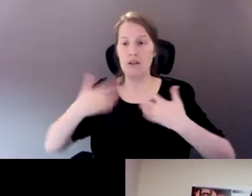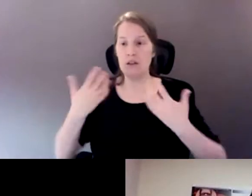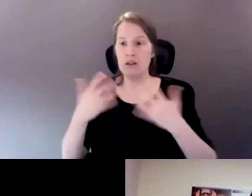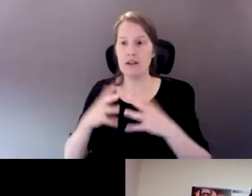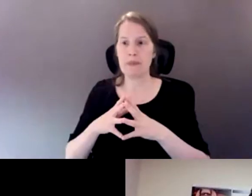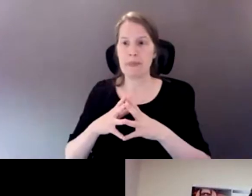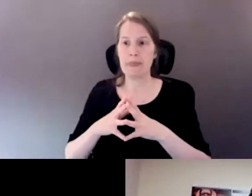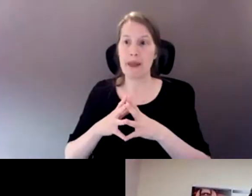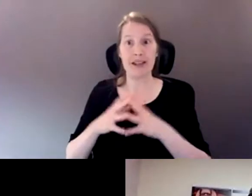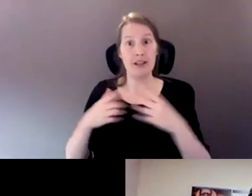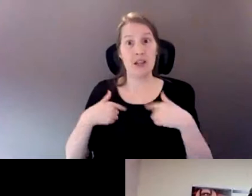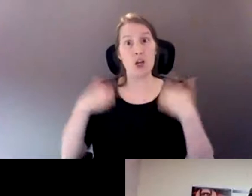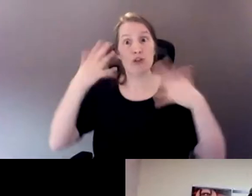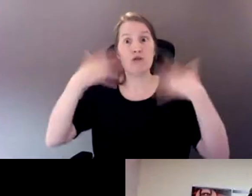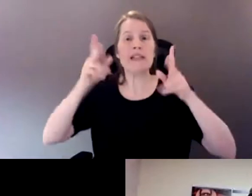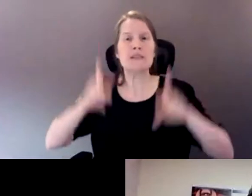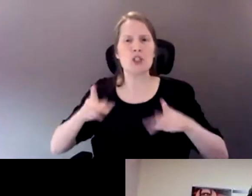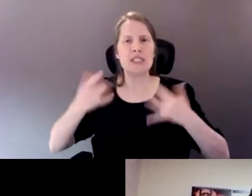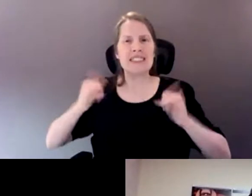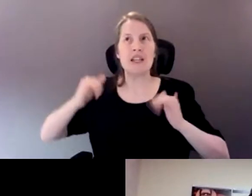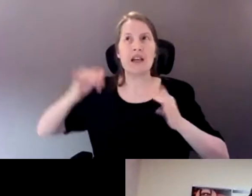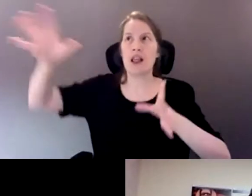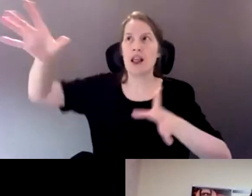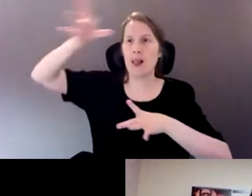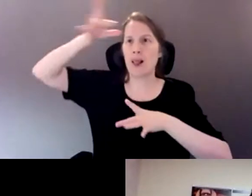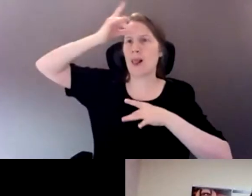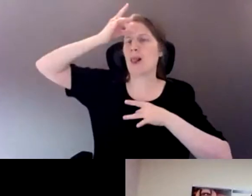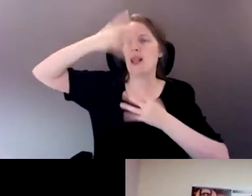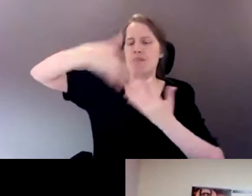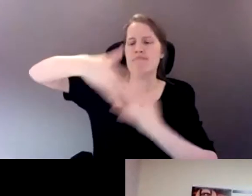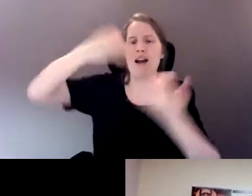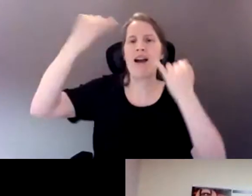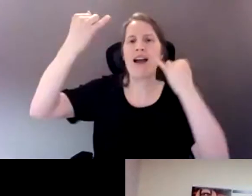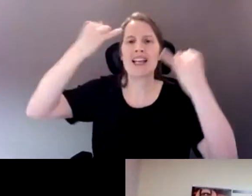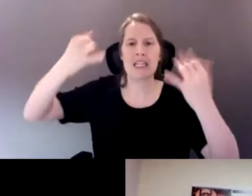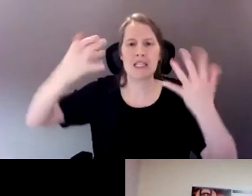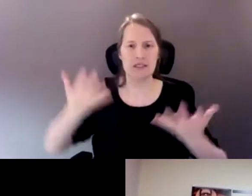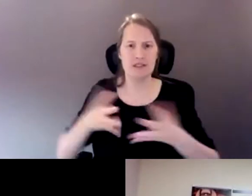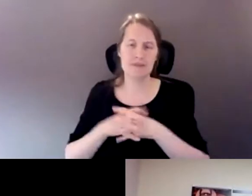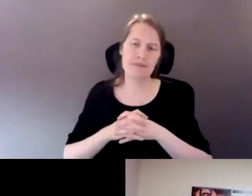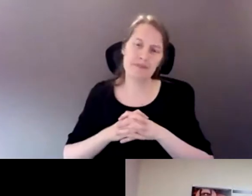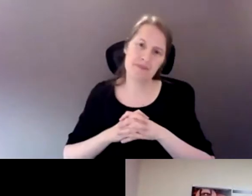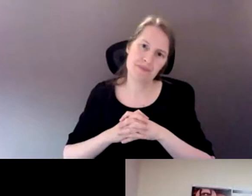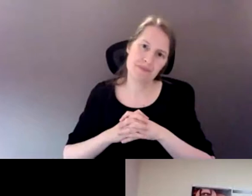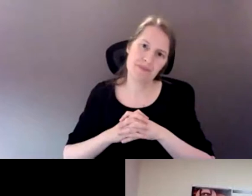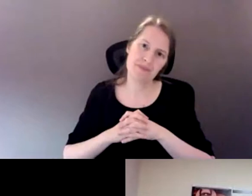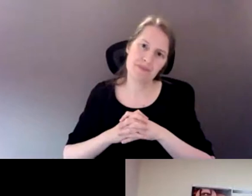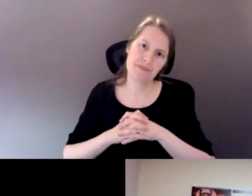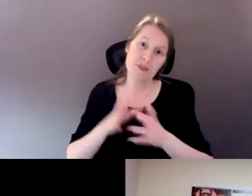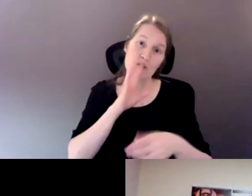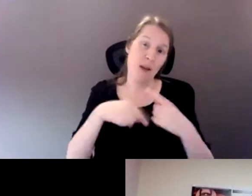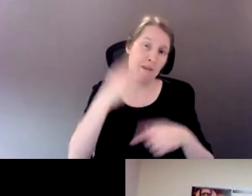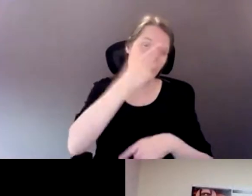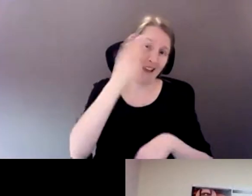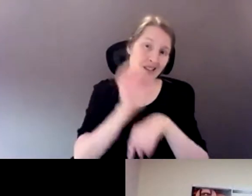I don't think even this, even the argument that people are in, you know, the German, to talk about the Catholic Church,